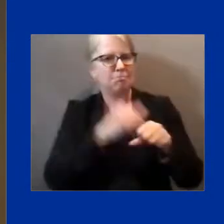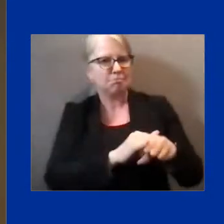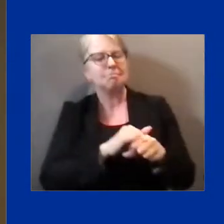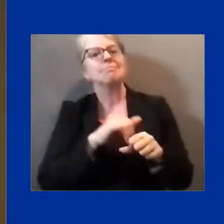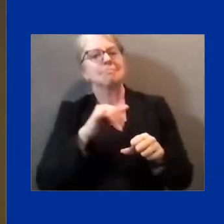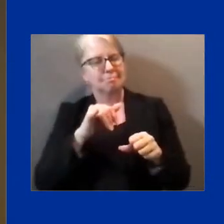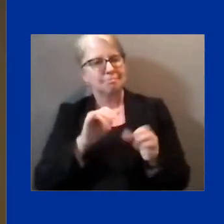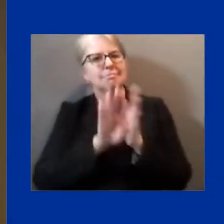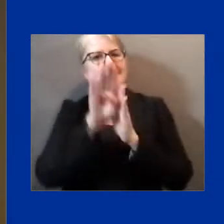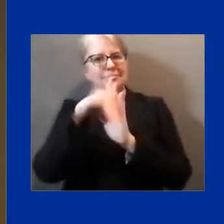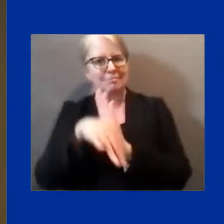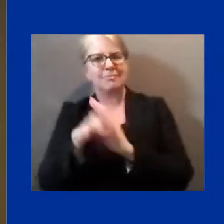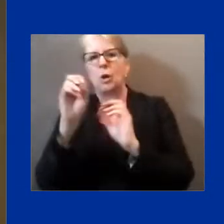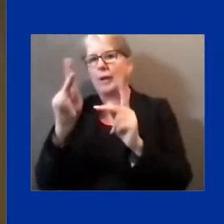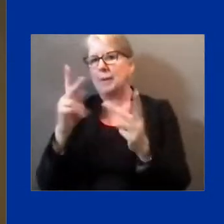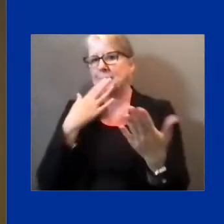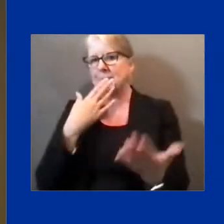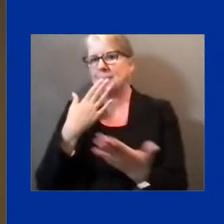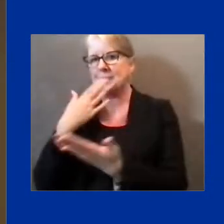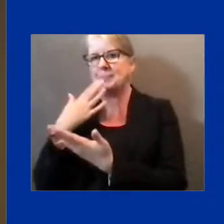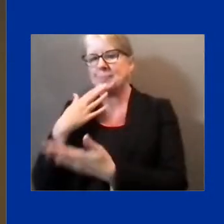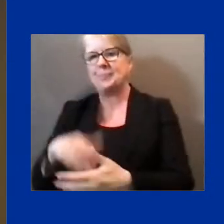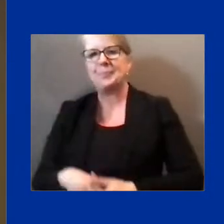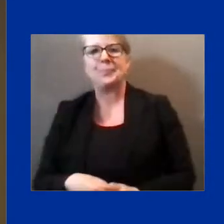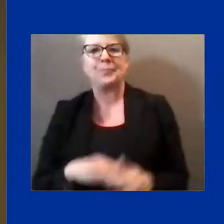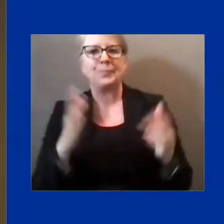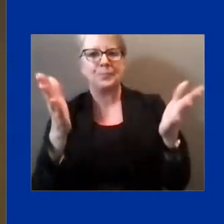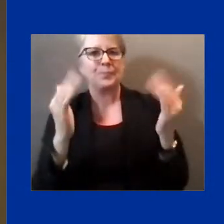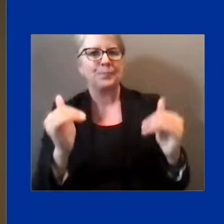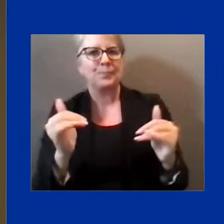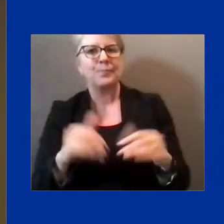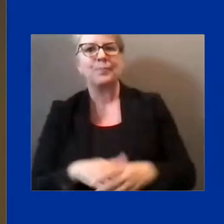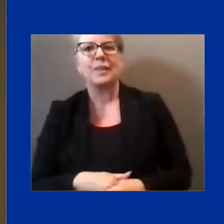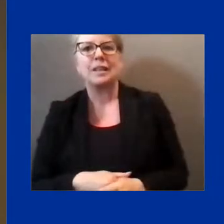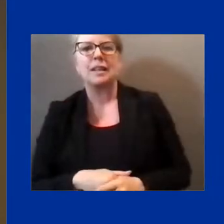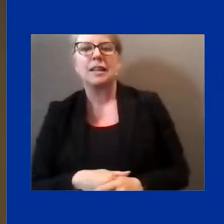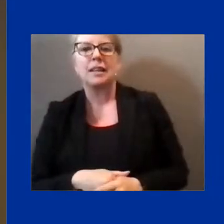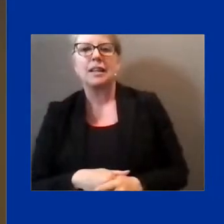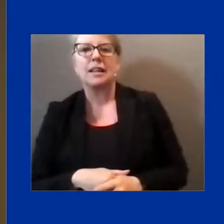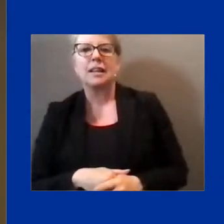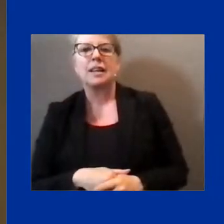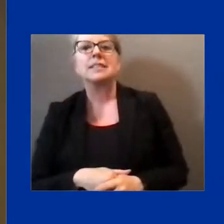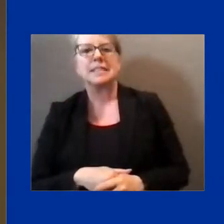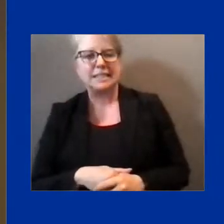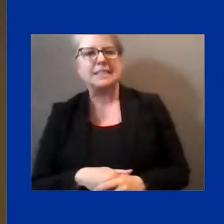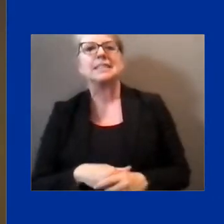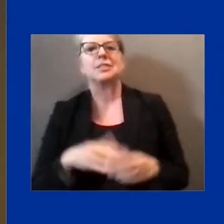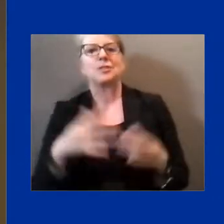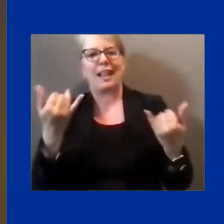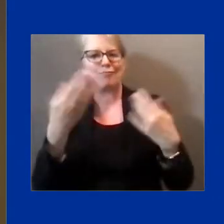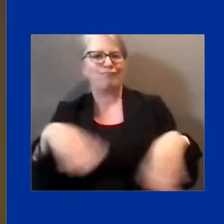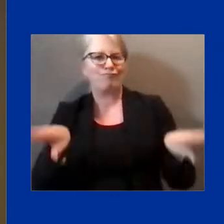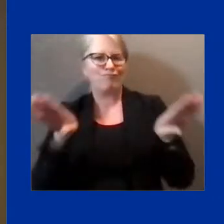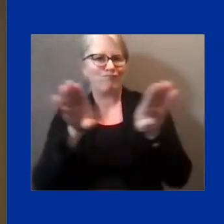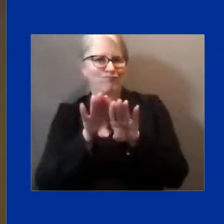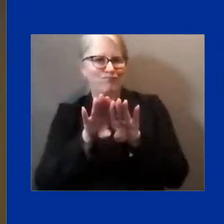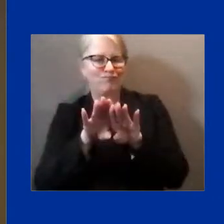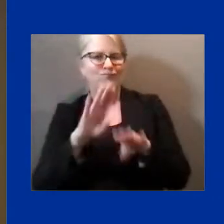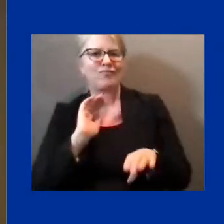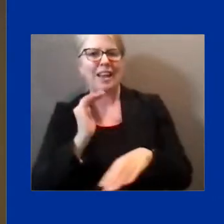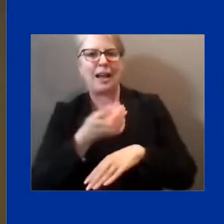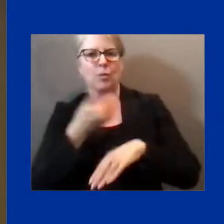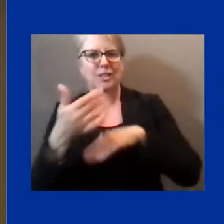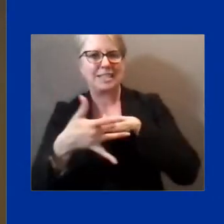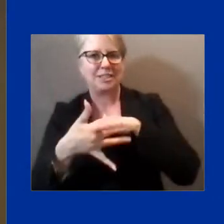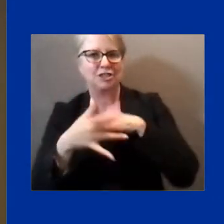All right. Thanks very much. Ceci conclut la séance technique d'aujourd'hui. The end of our technical session today. Thank